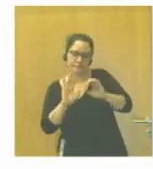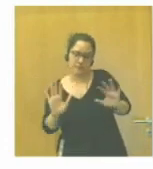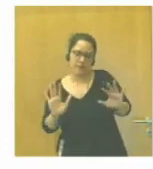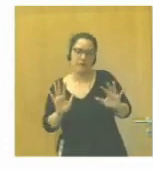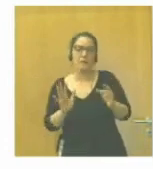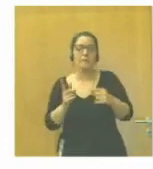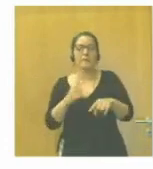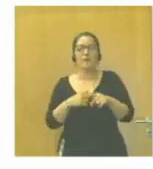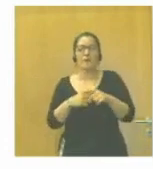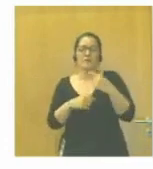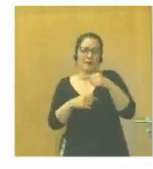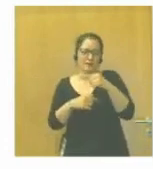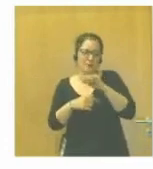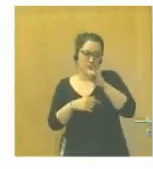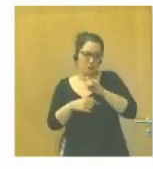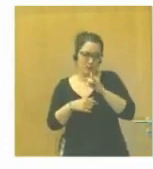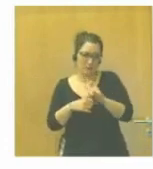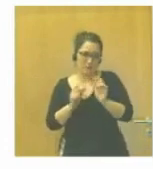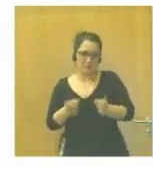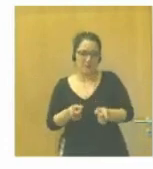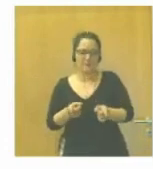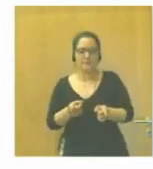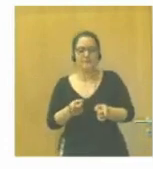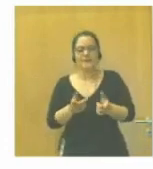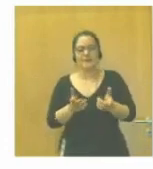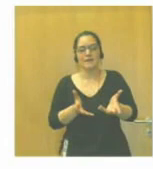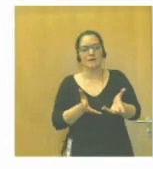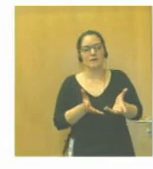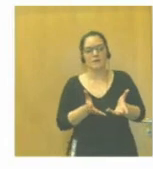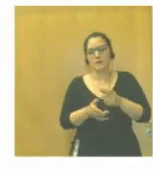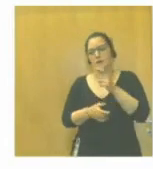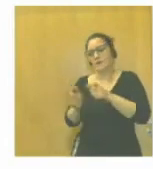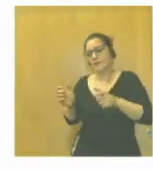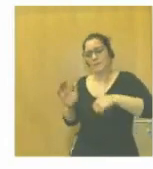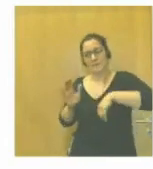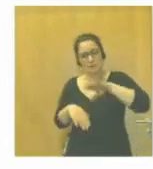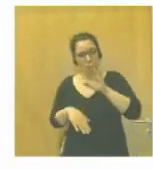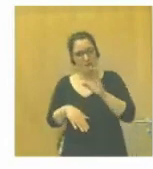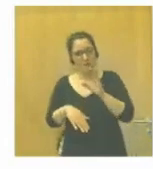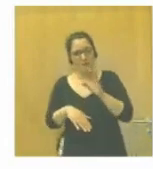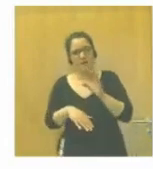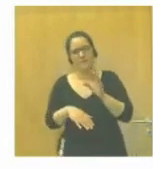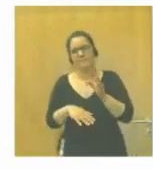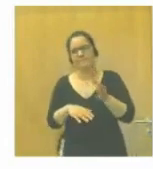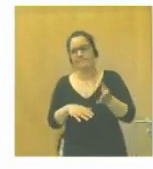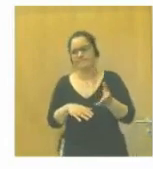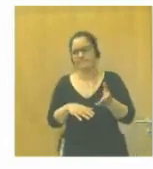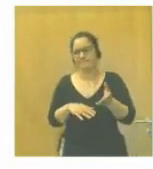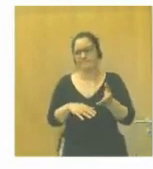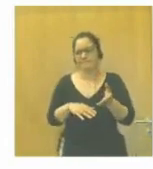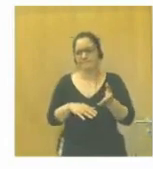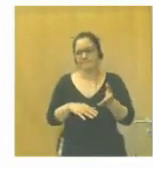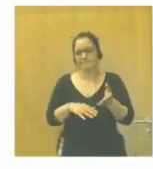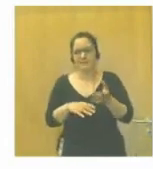fall into the agree column and not the lower and not the strongly agree column. I think, you know, this is who we're sending our loved ones